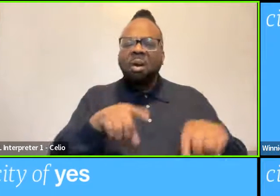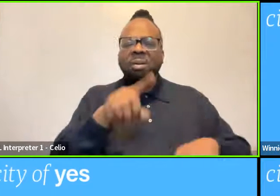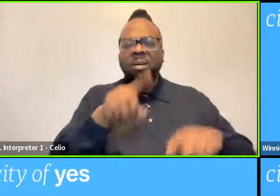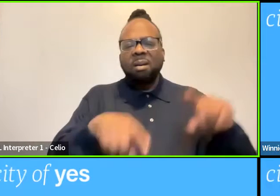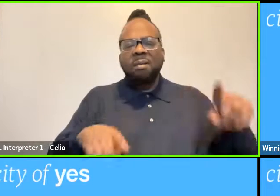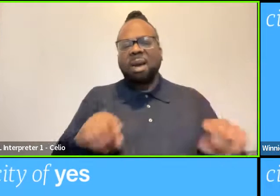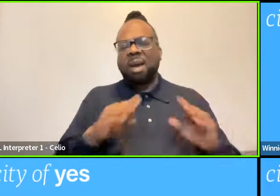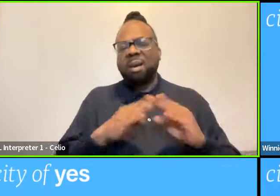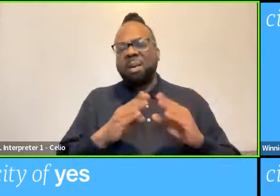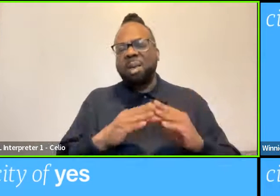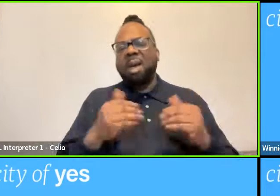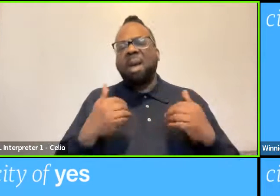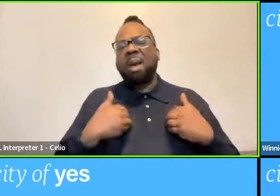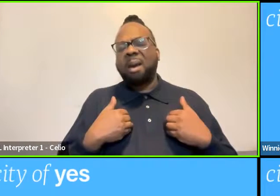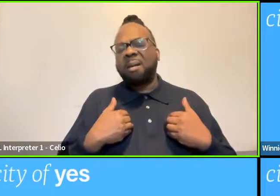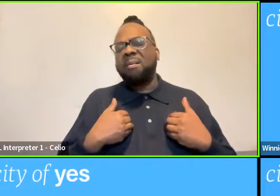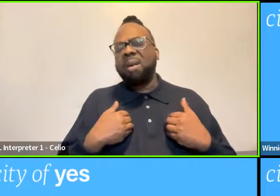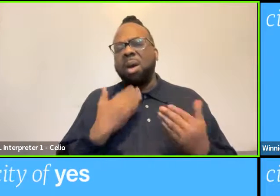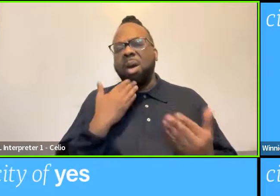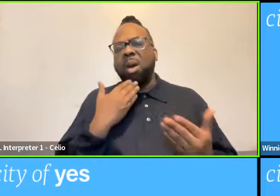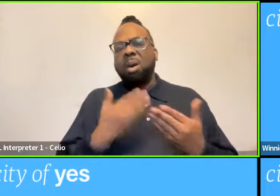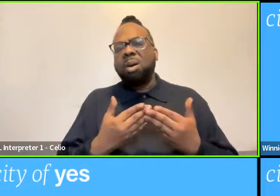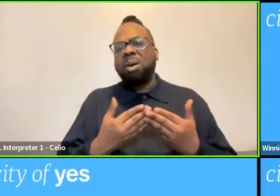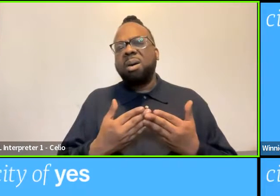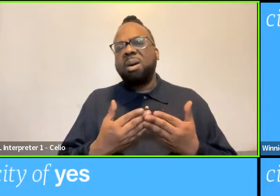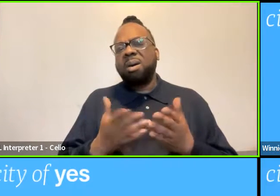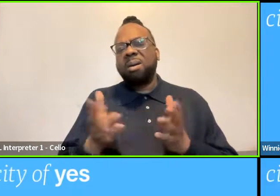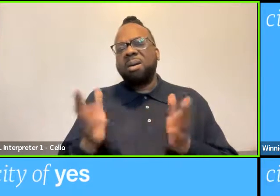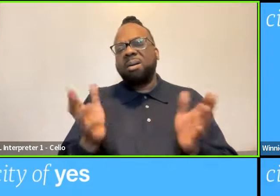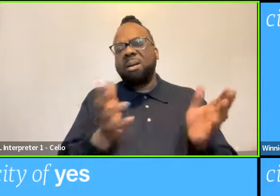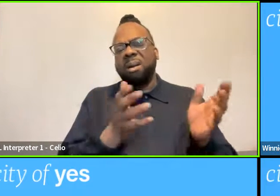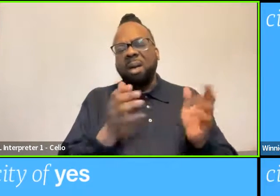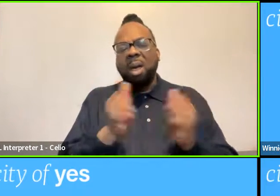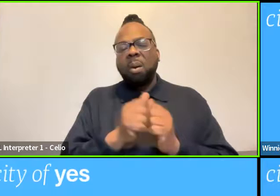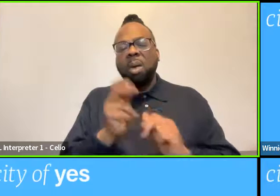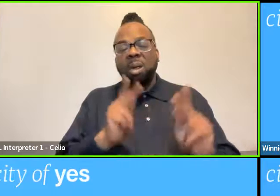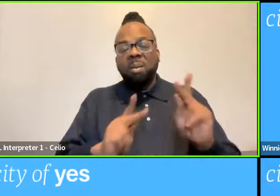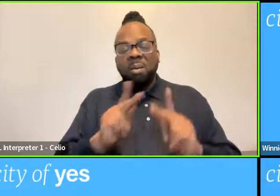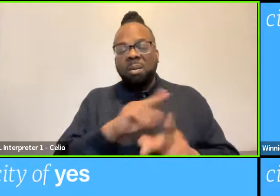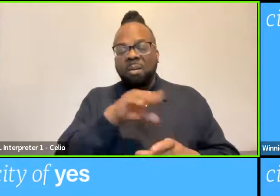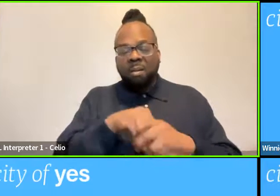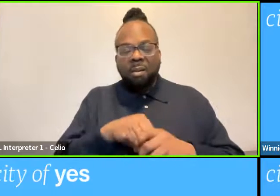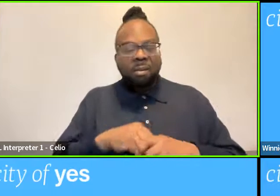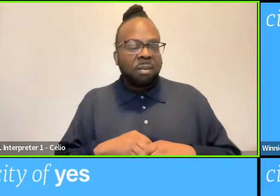us an opportunity to have a good dialogue of the questions that are on your mind.